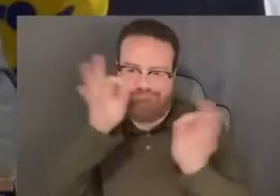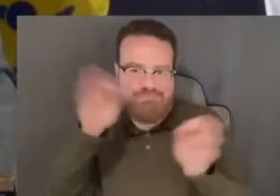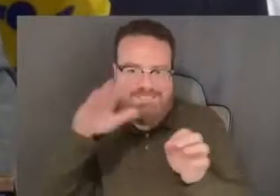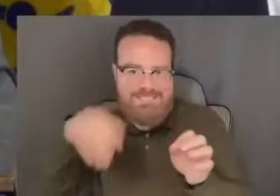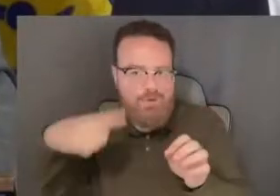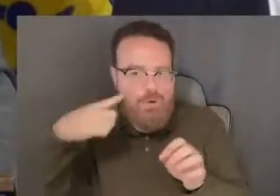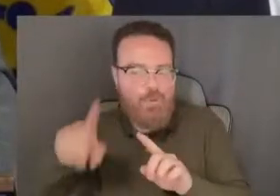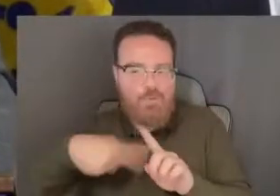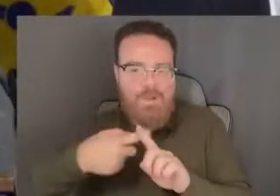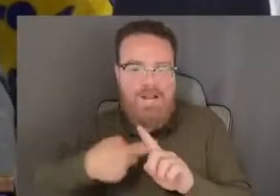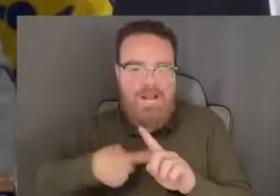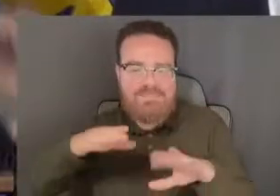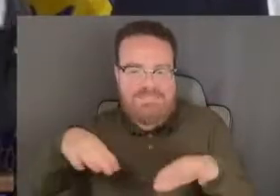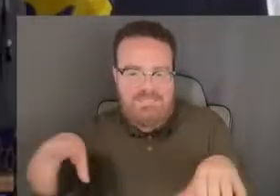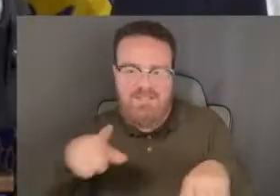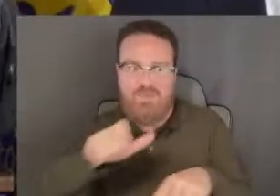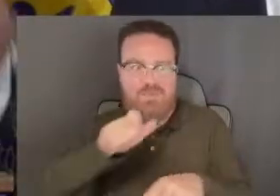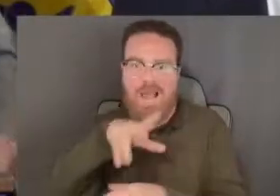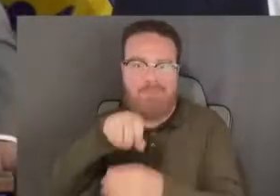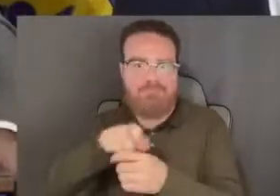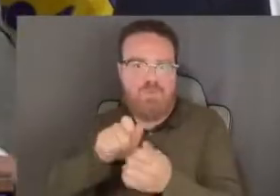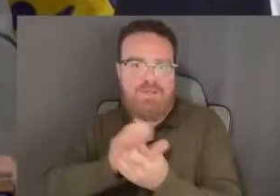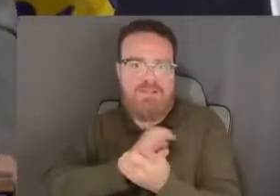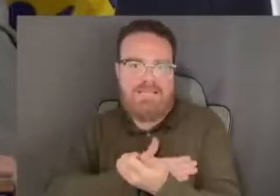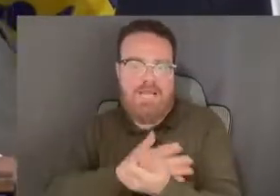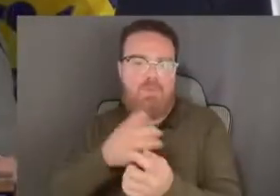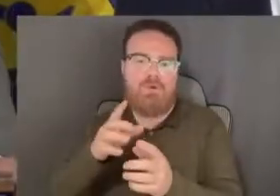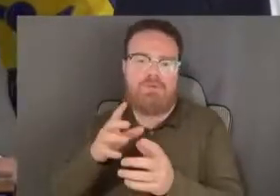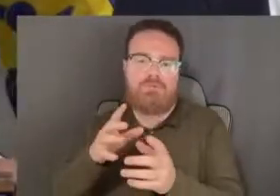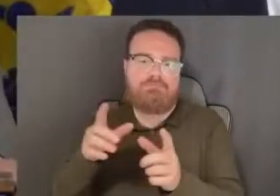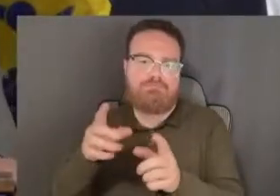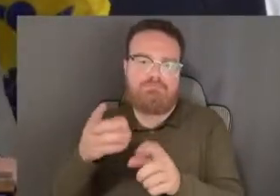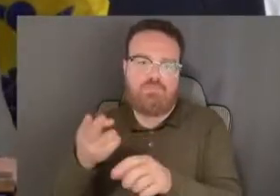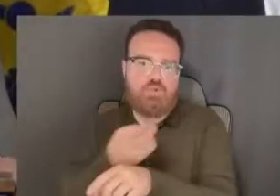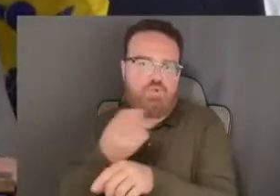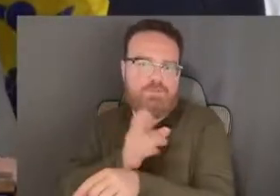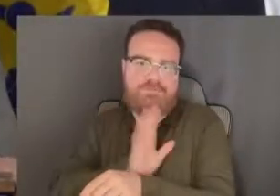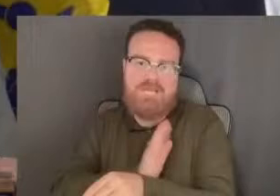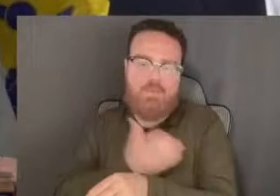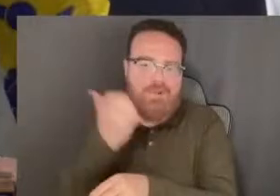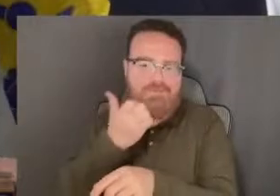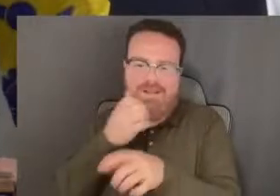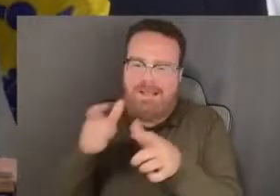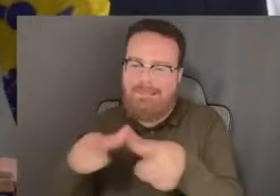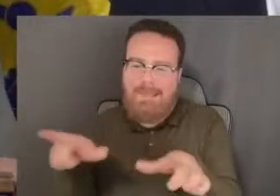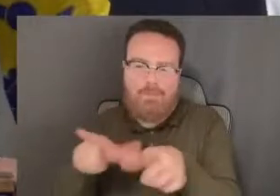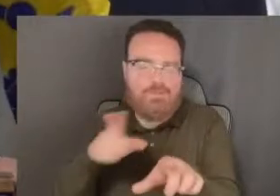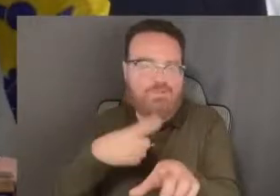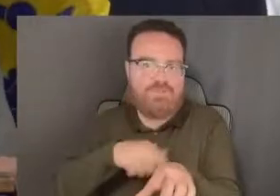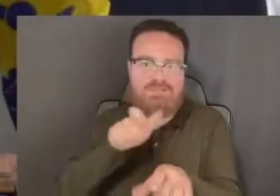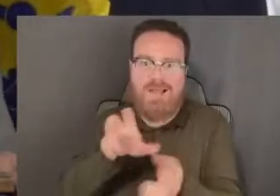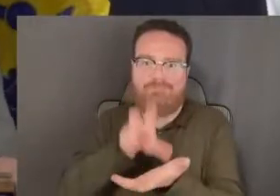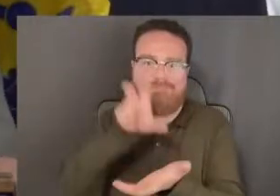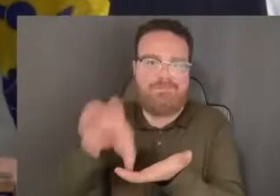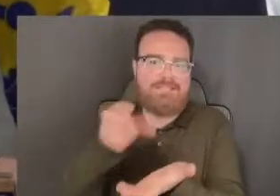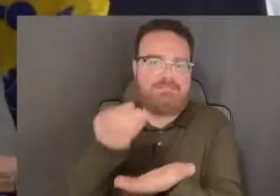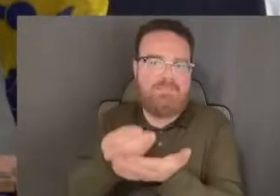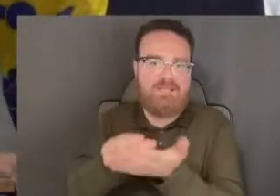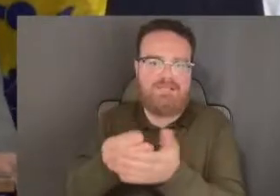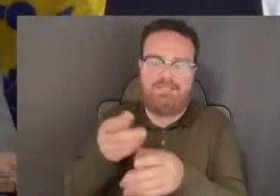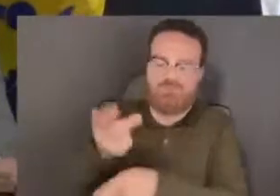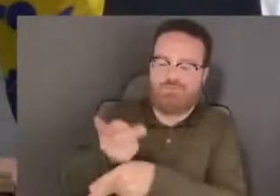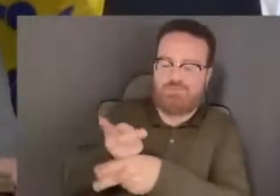part of the dialogue. There was zero spent in this country treating chronic disease when my uncle was president. Today, it's